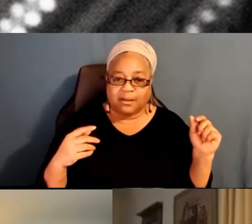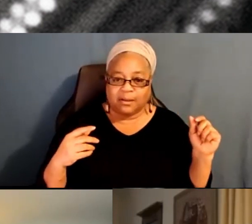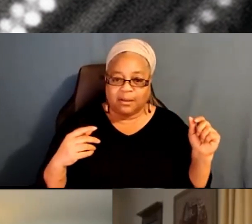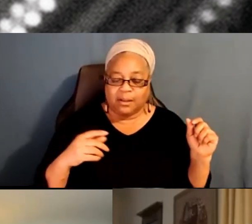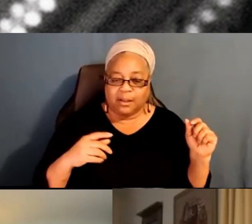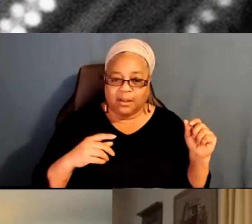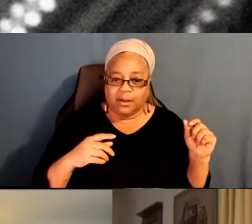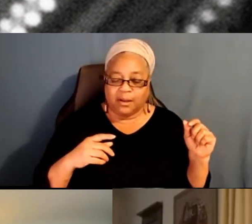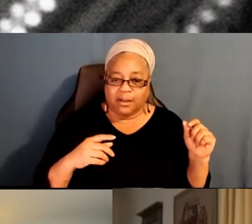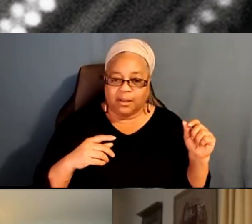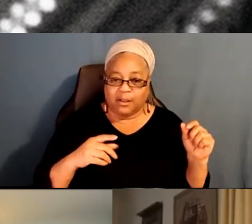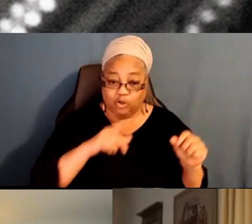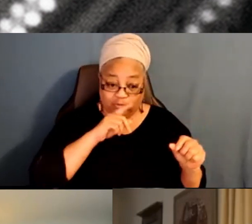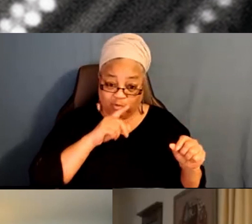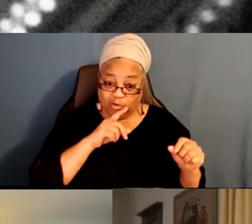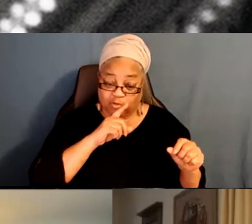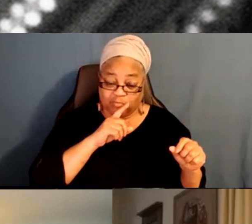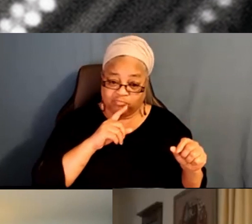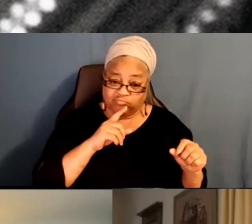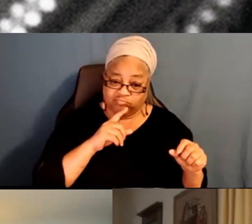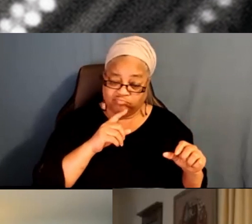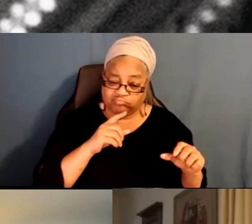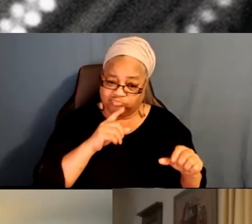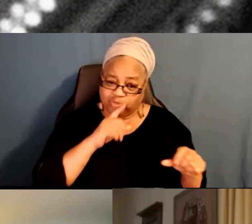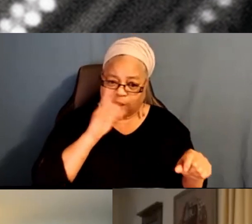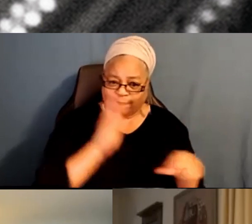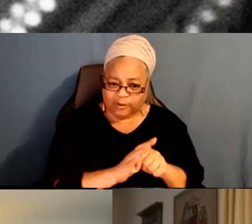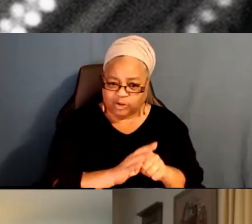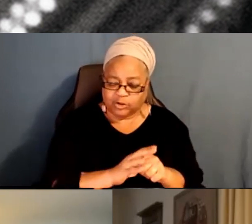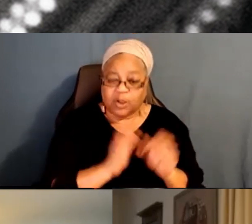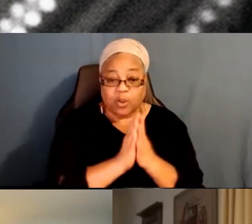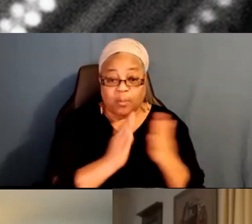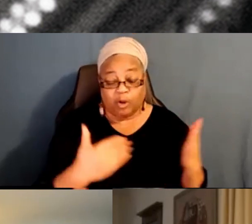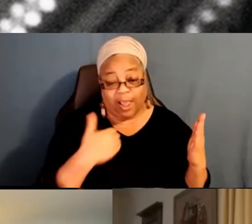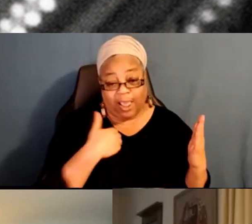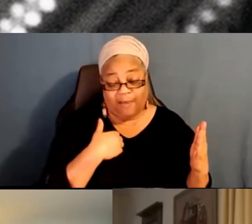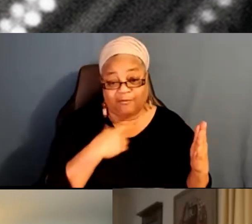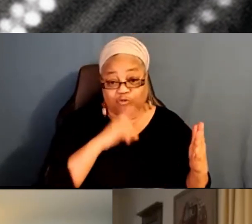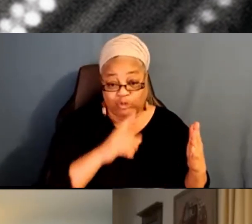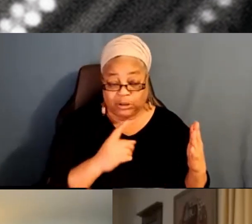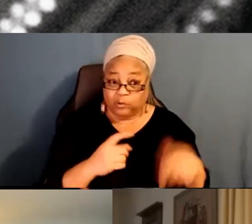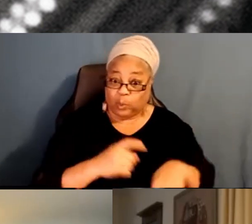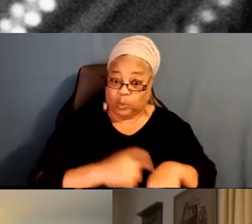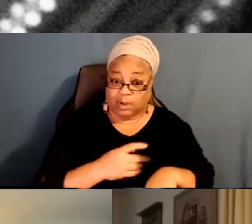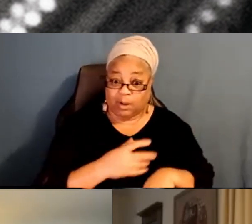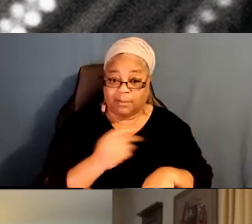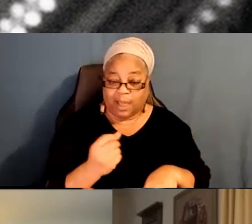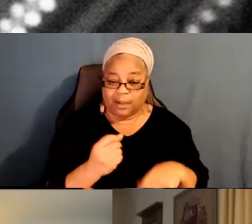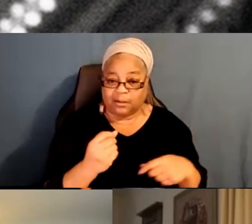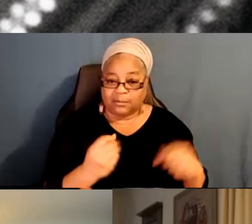conviction that the book has, which is really, really timely and resonant with so many